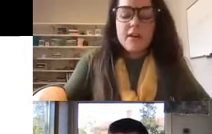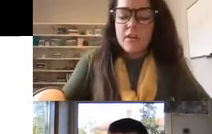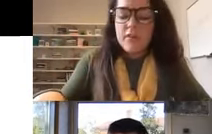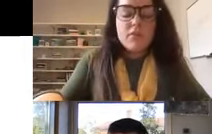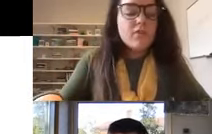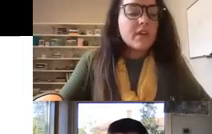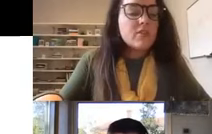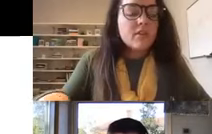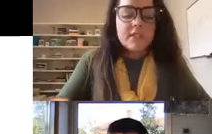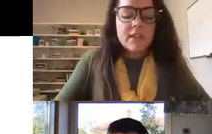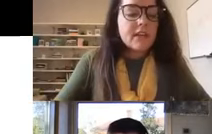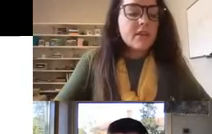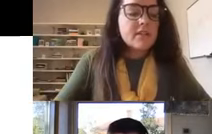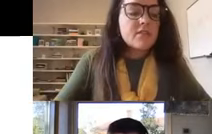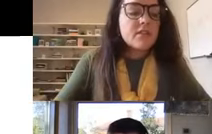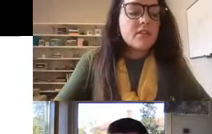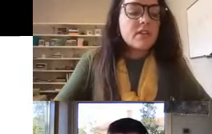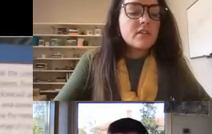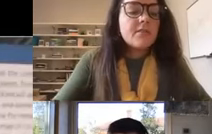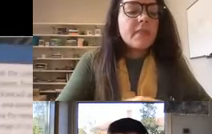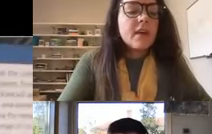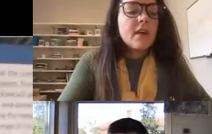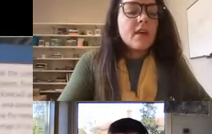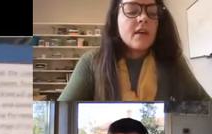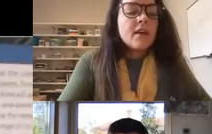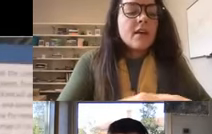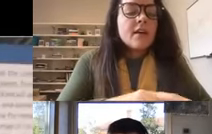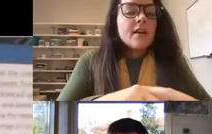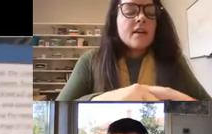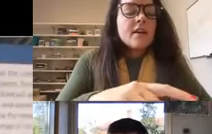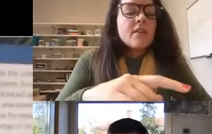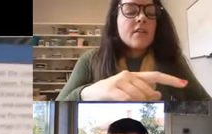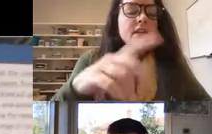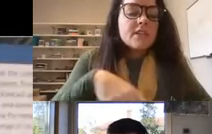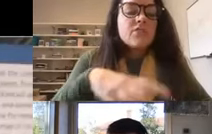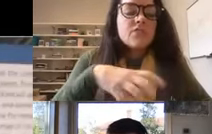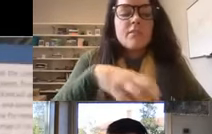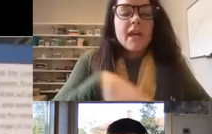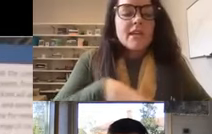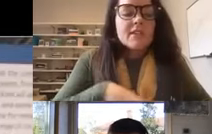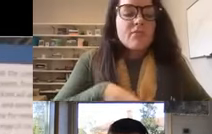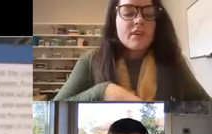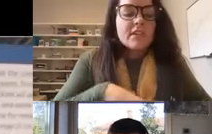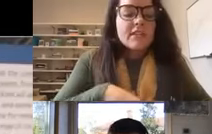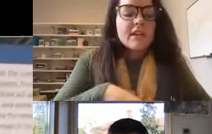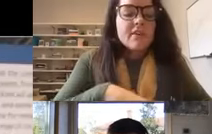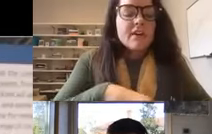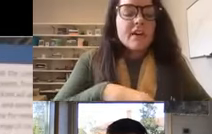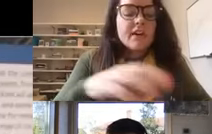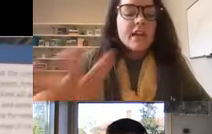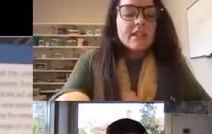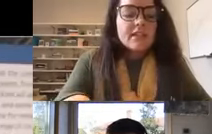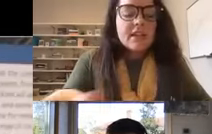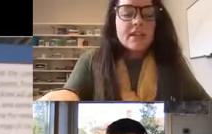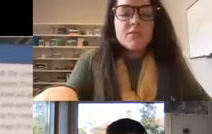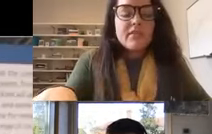of moving towards anti-racist futures. These issues remain as important as ever,